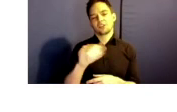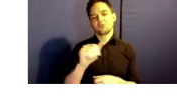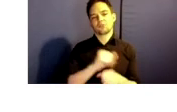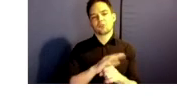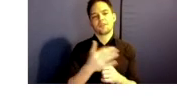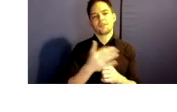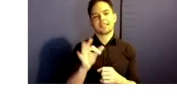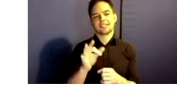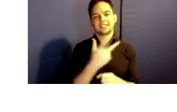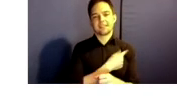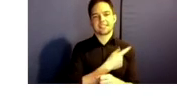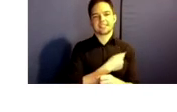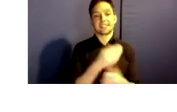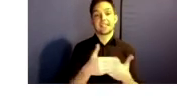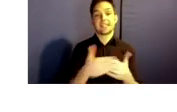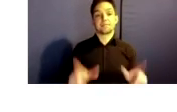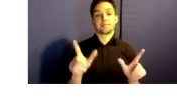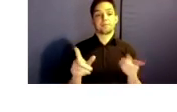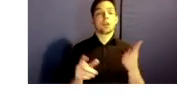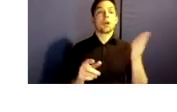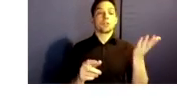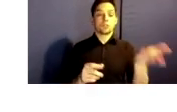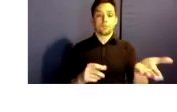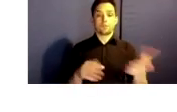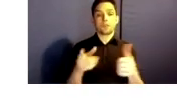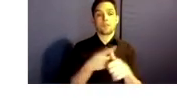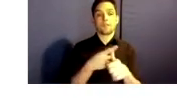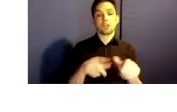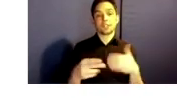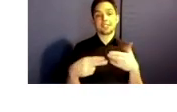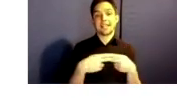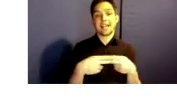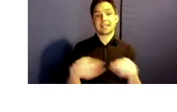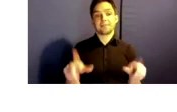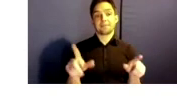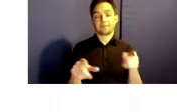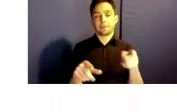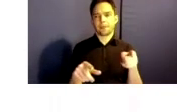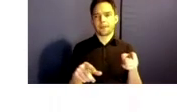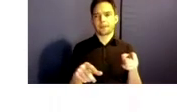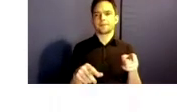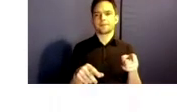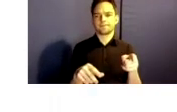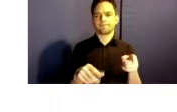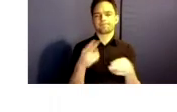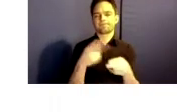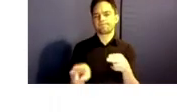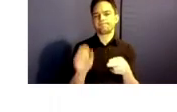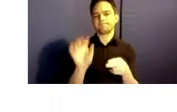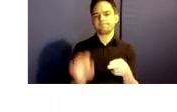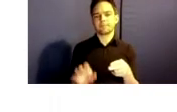please. So in this first slide, I want to go very quickly one step